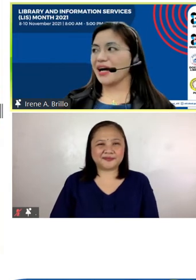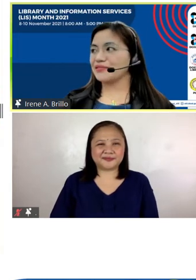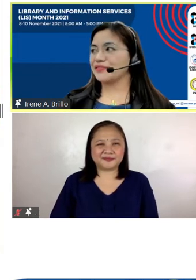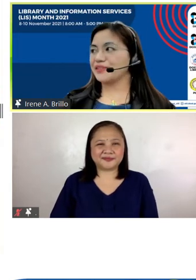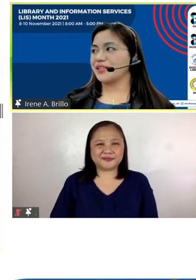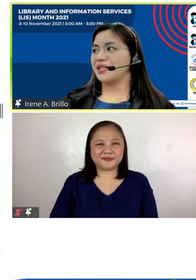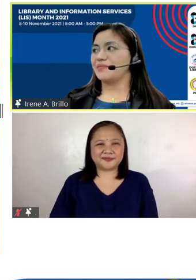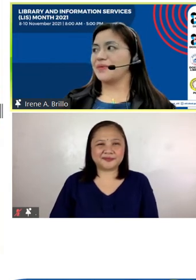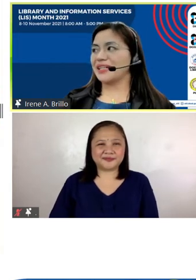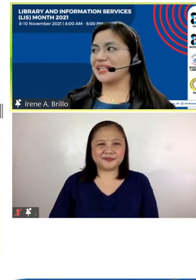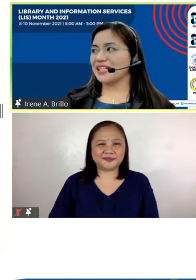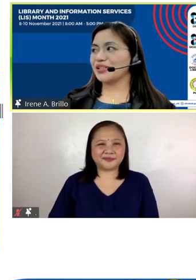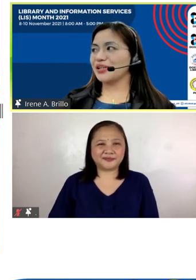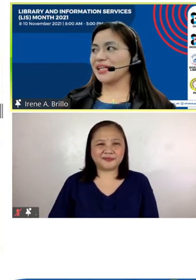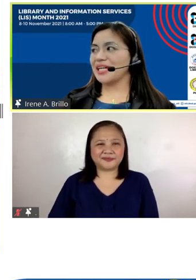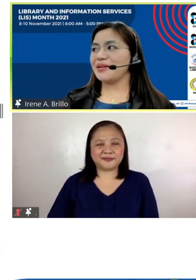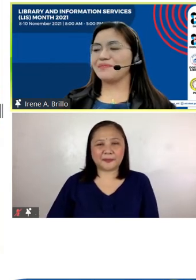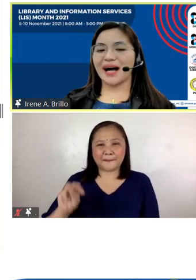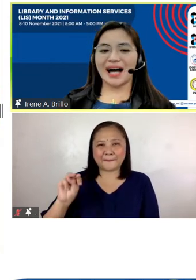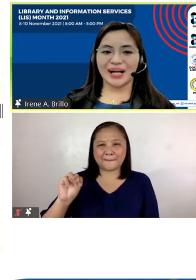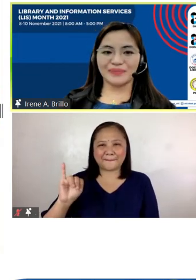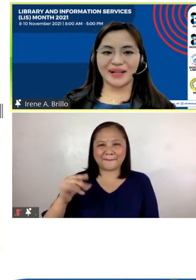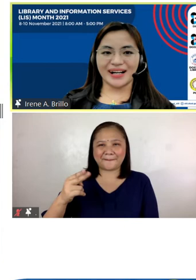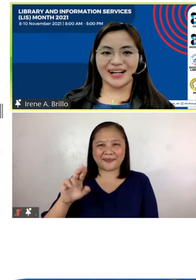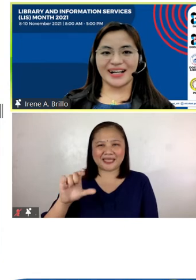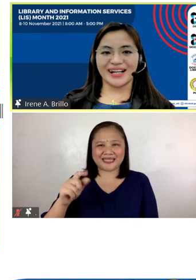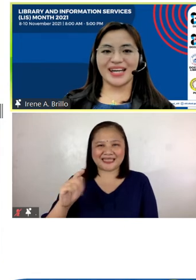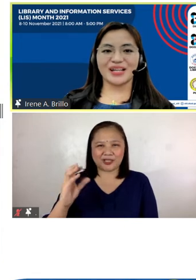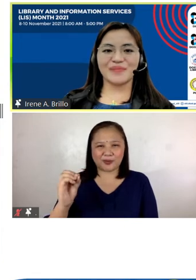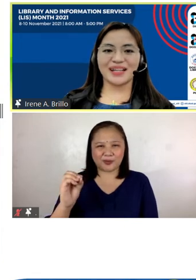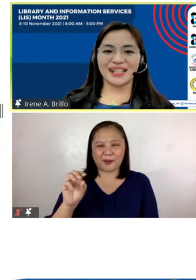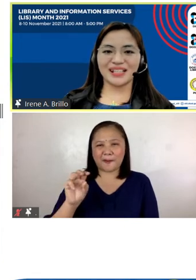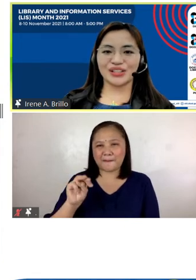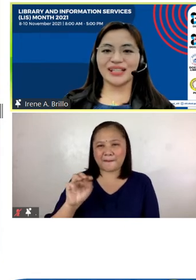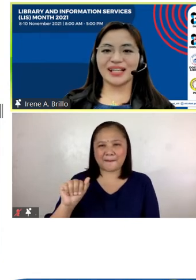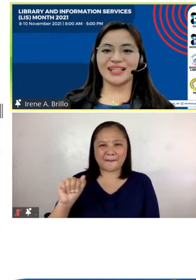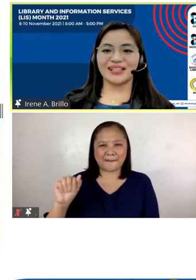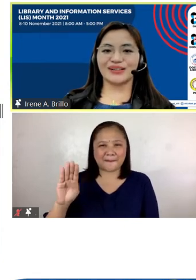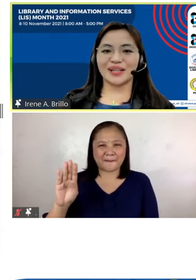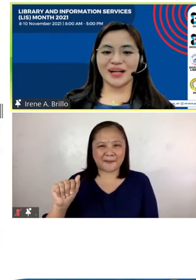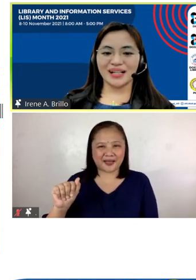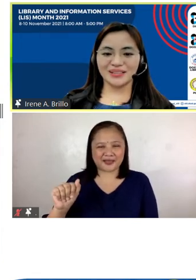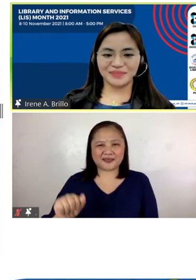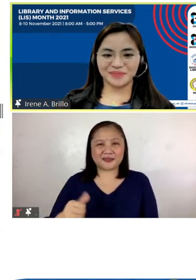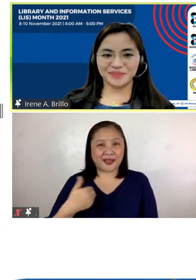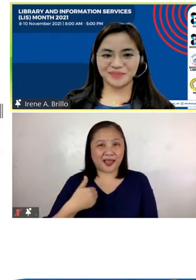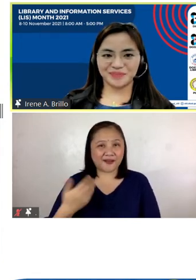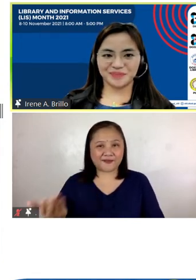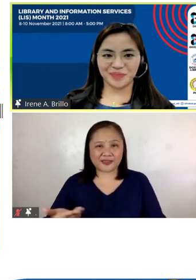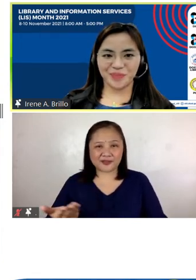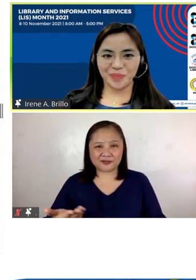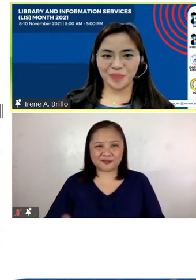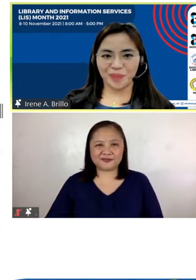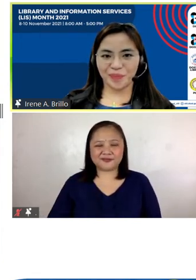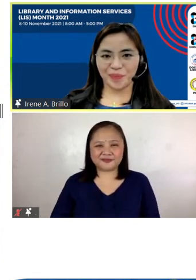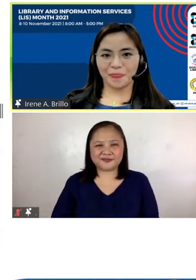We have Miguelito E. Maaba. Ayan, Miguelito, nandito ka na ba?